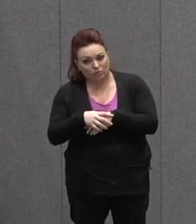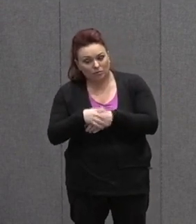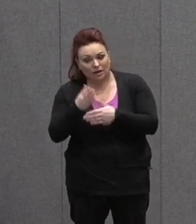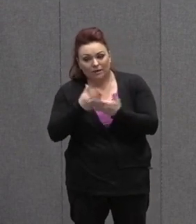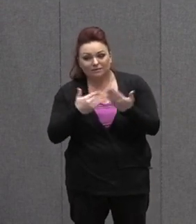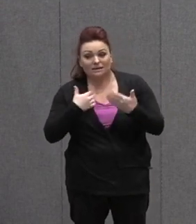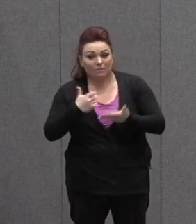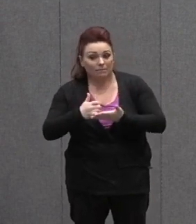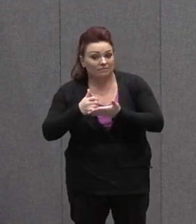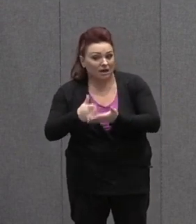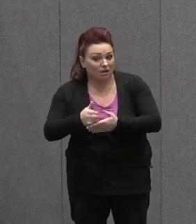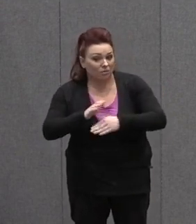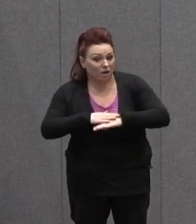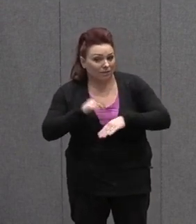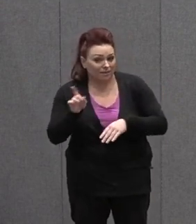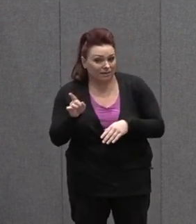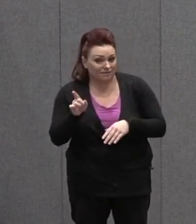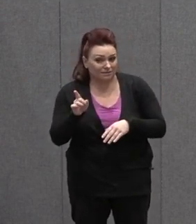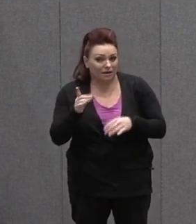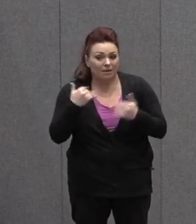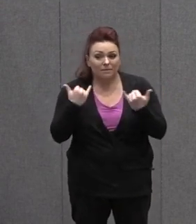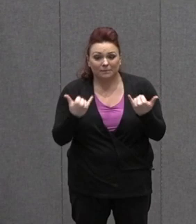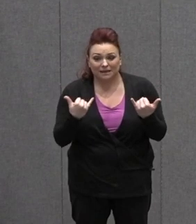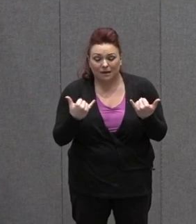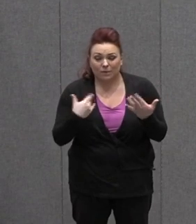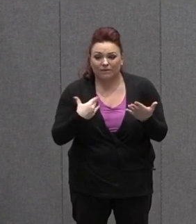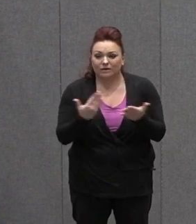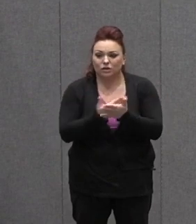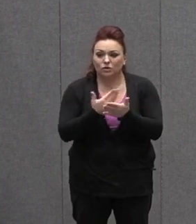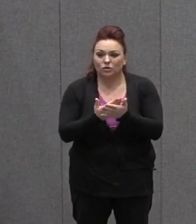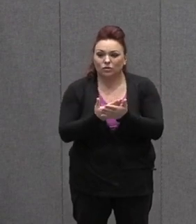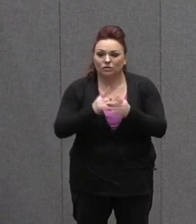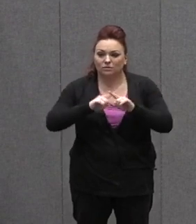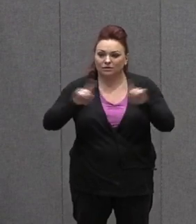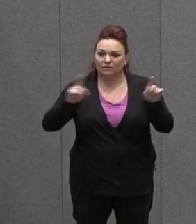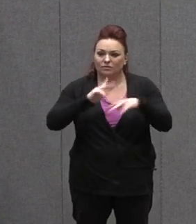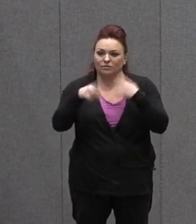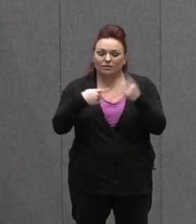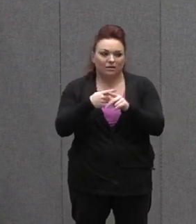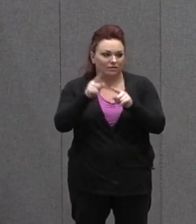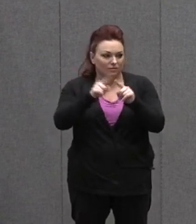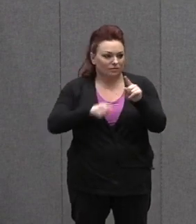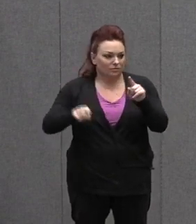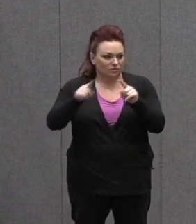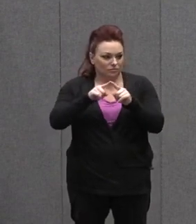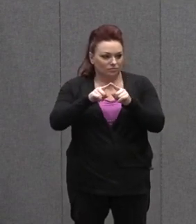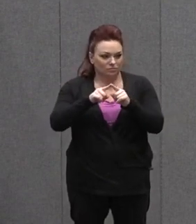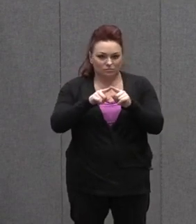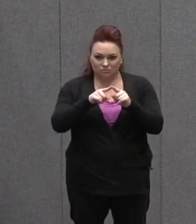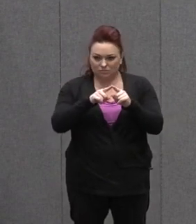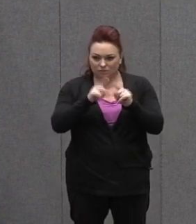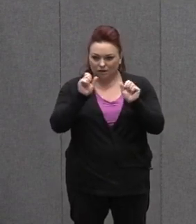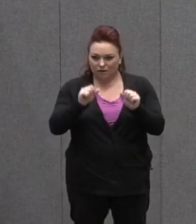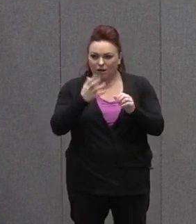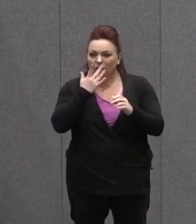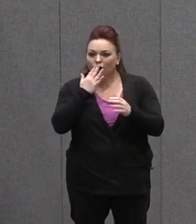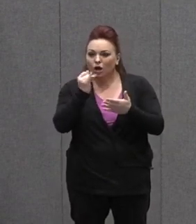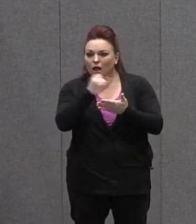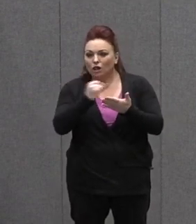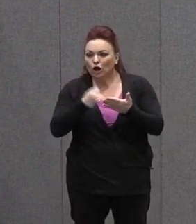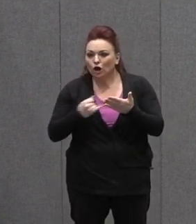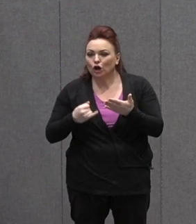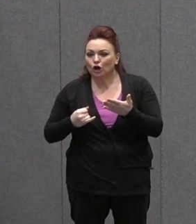have some help on this, but look, now I have a new different kind of a circle shape that I could just color